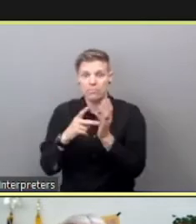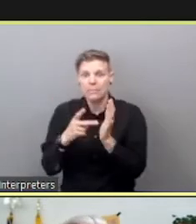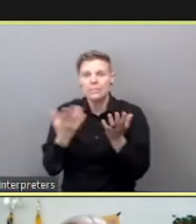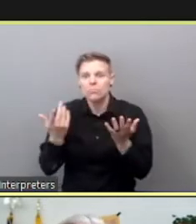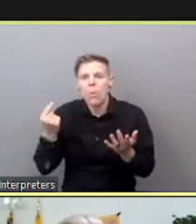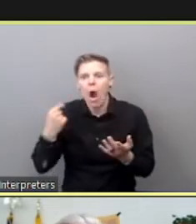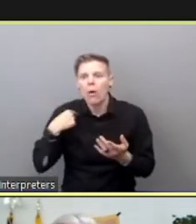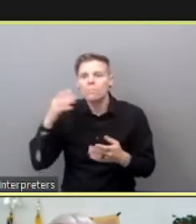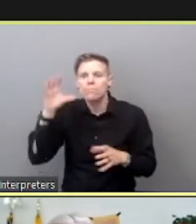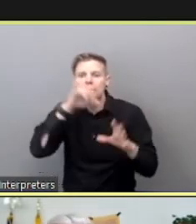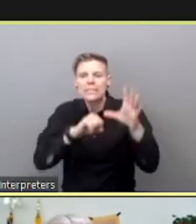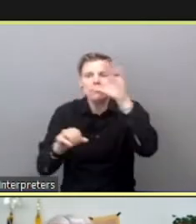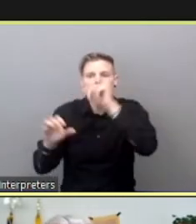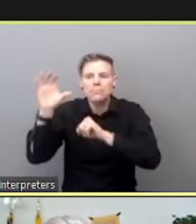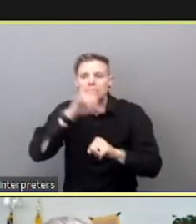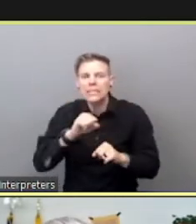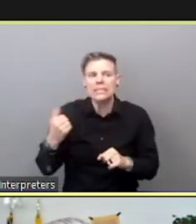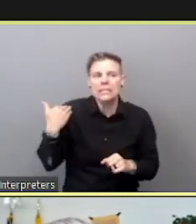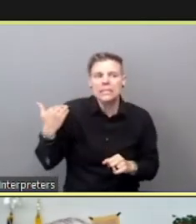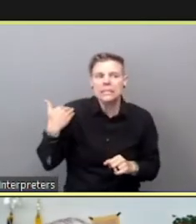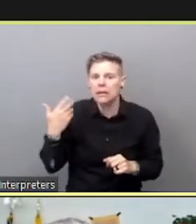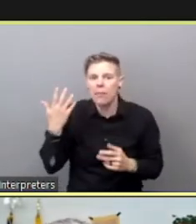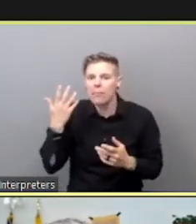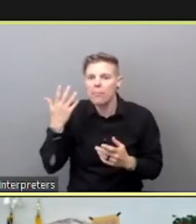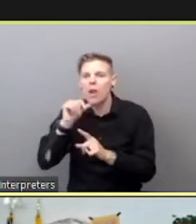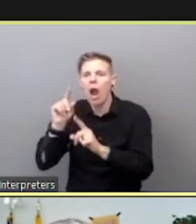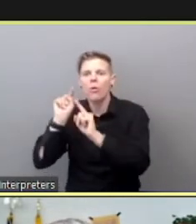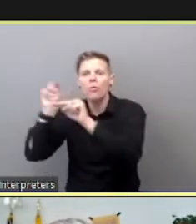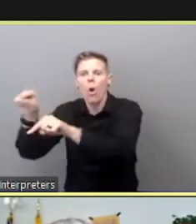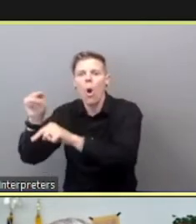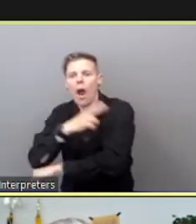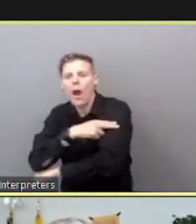so we'll go through those guidelines in a second. Next slide, please.